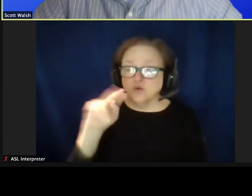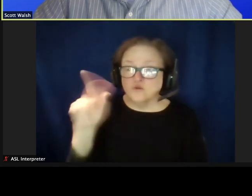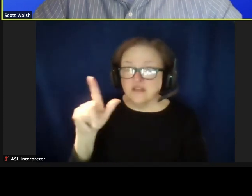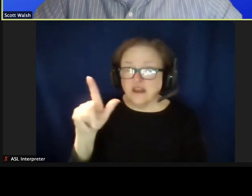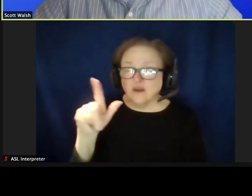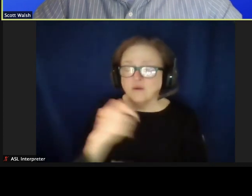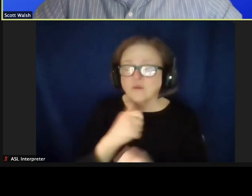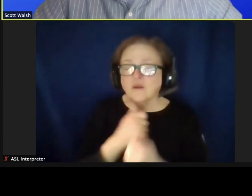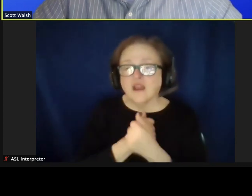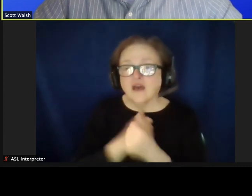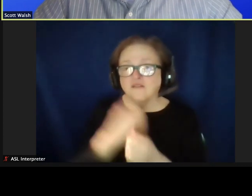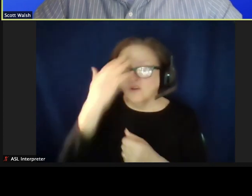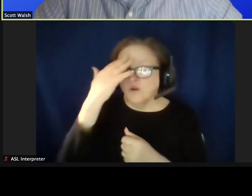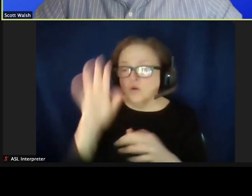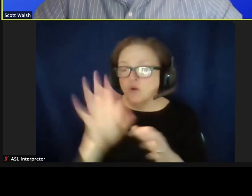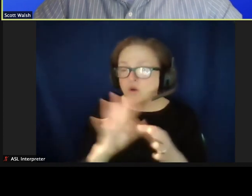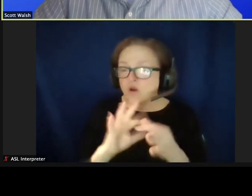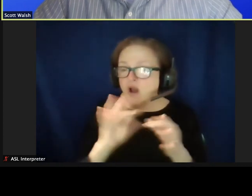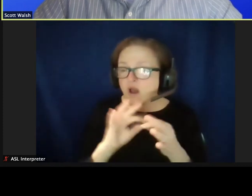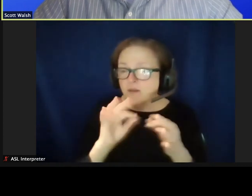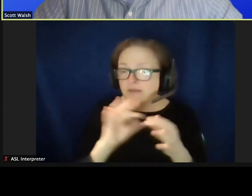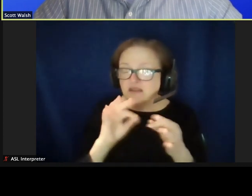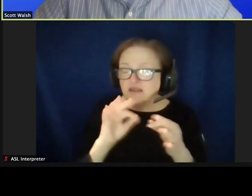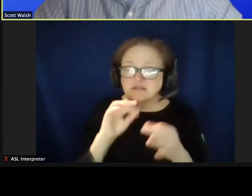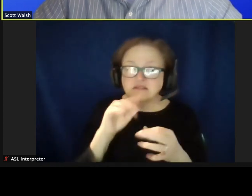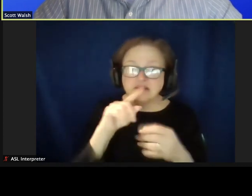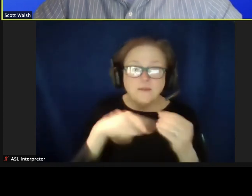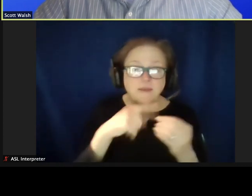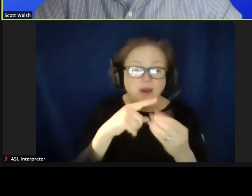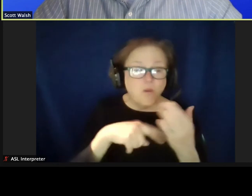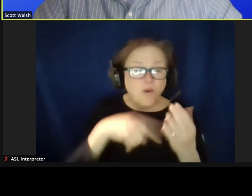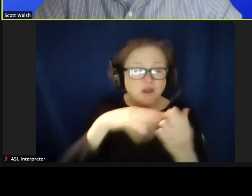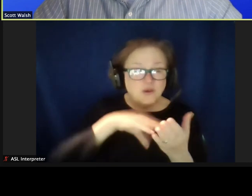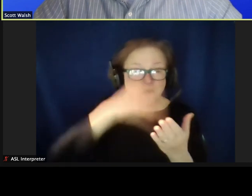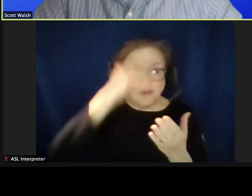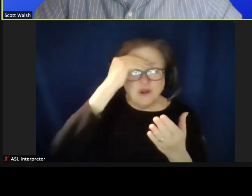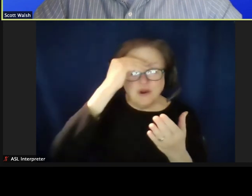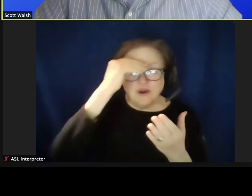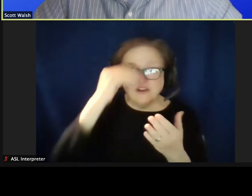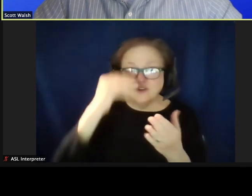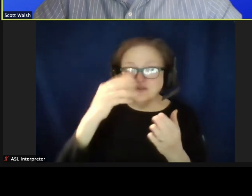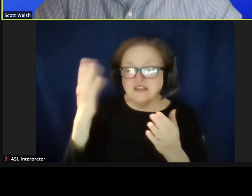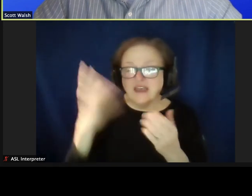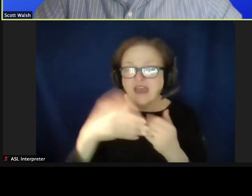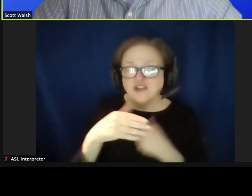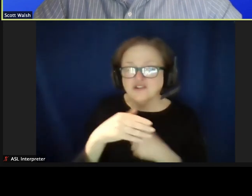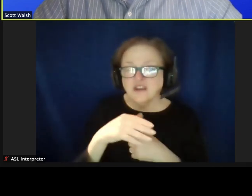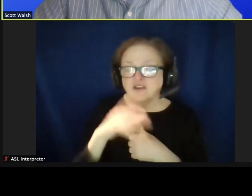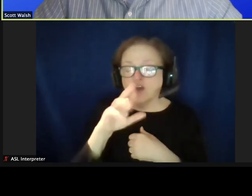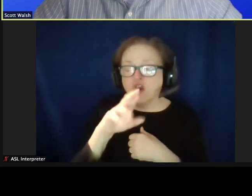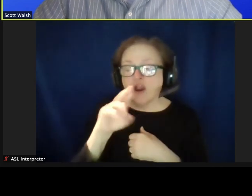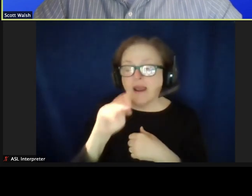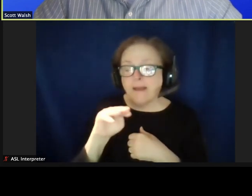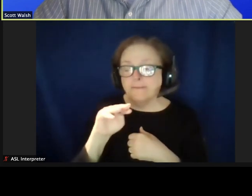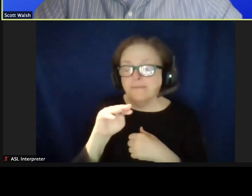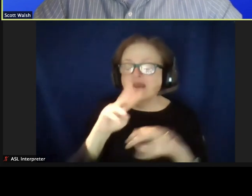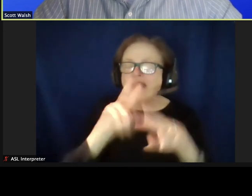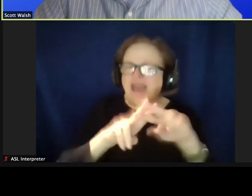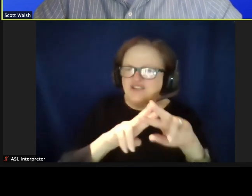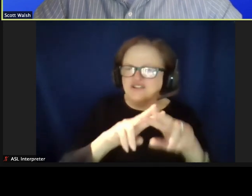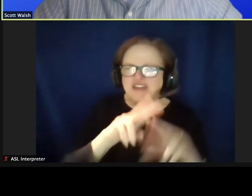to hear your comments on social media about what you learned today using hashtag RMTCDHH, hashtag